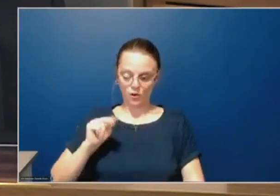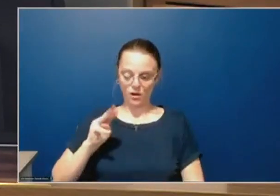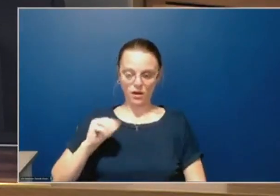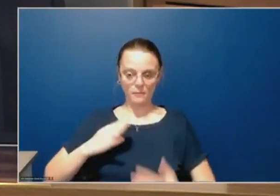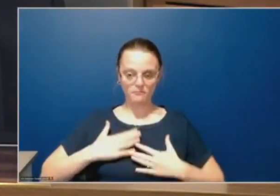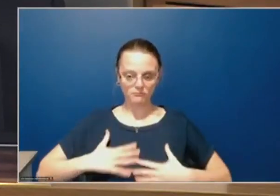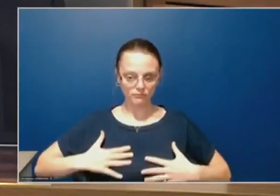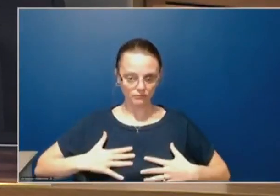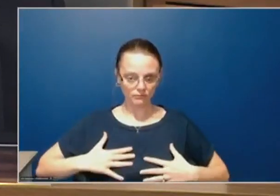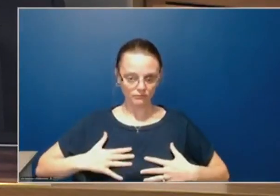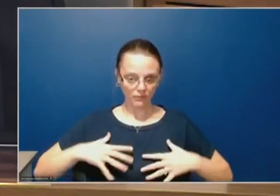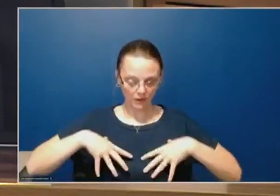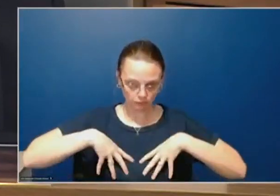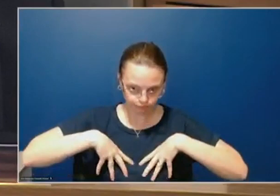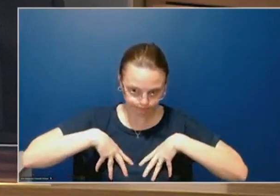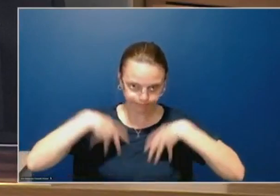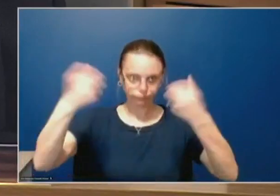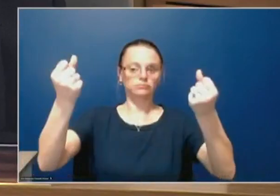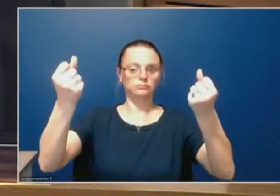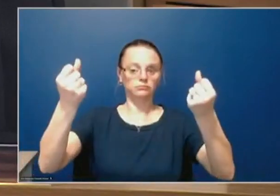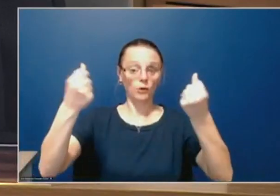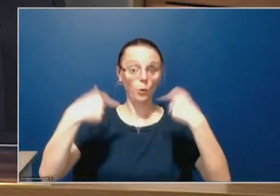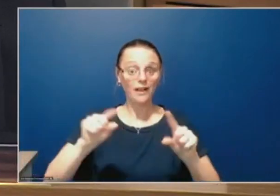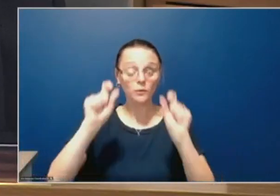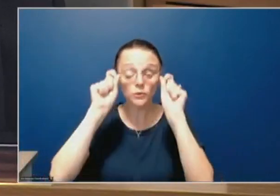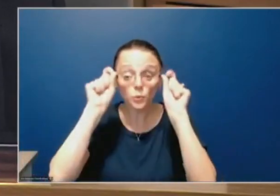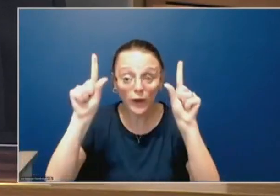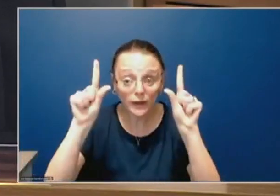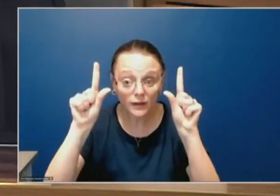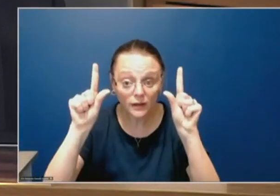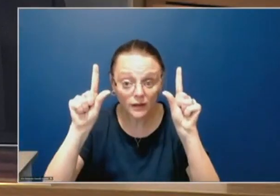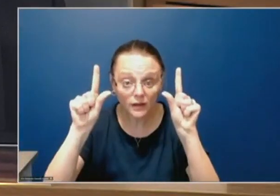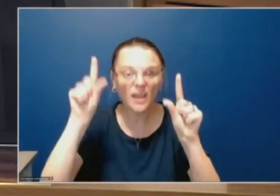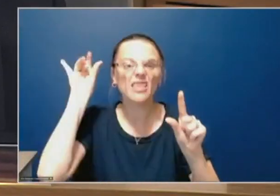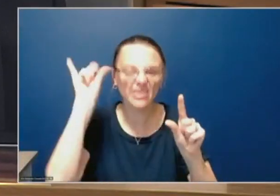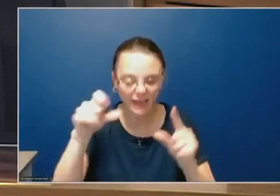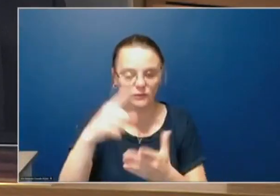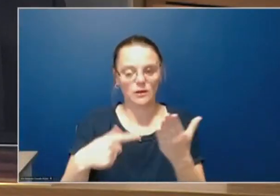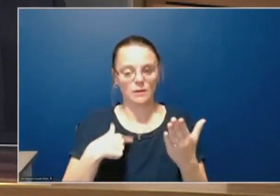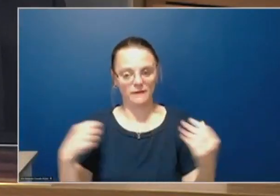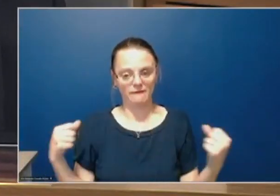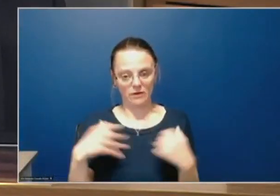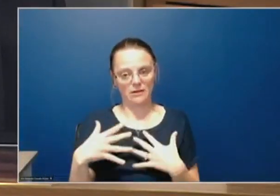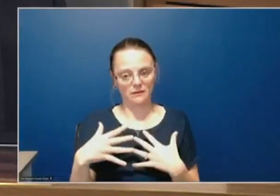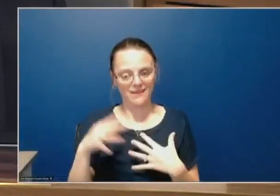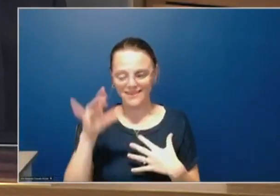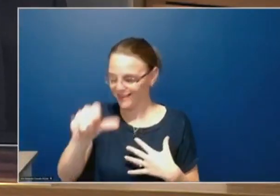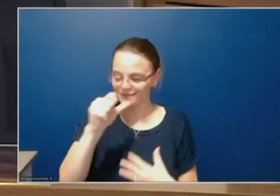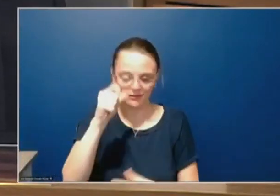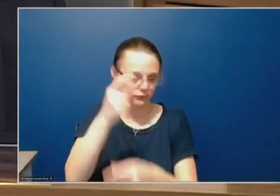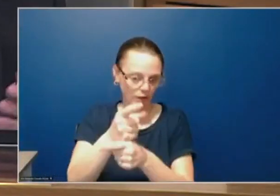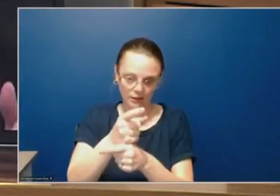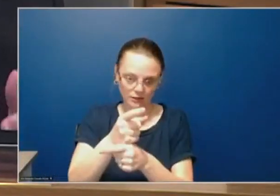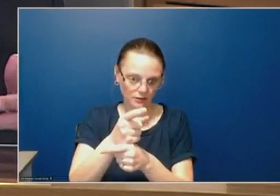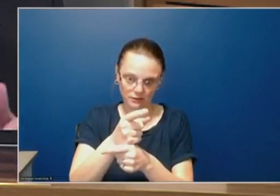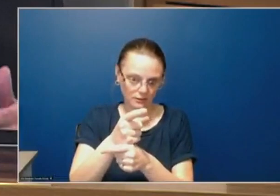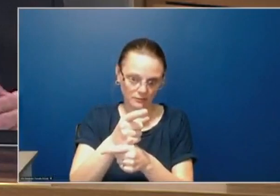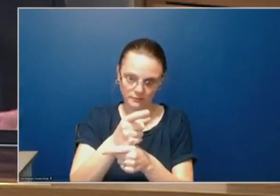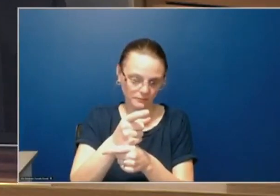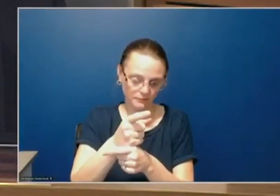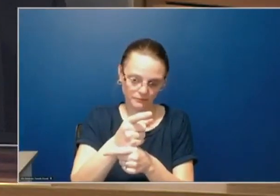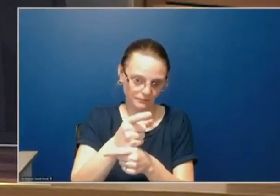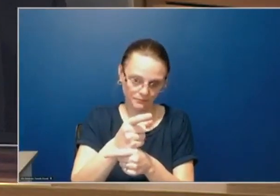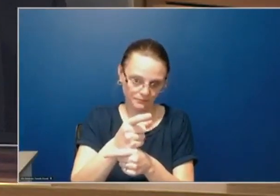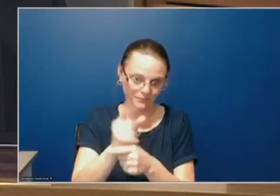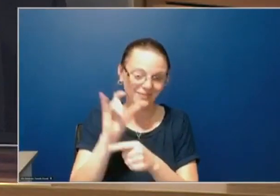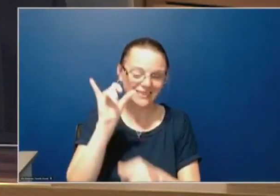ripped these things out of his chest while he was conscious. That is what I'm looking at. That is not right. But that is